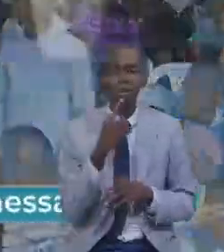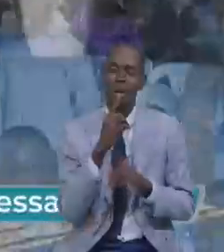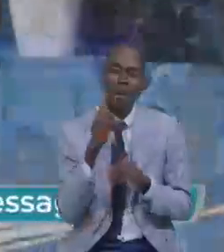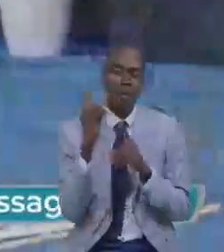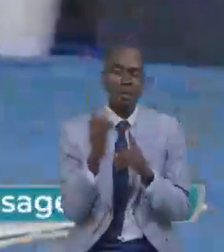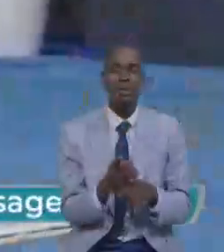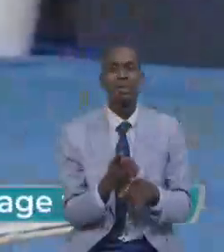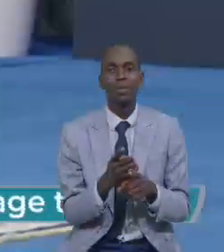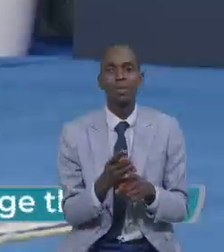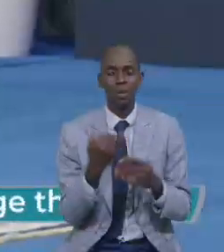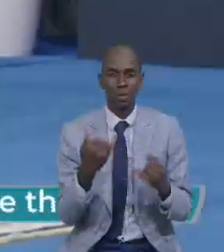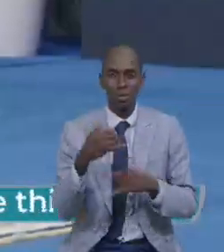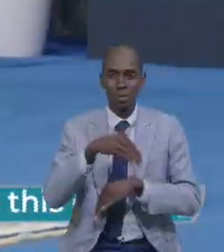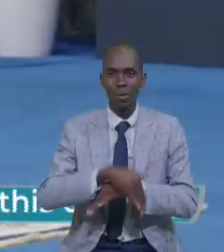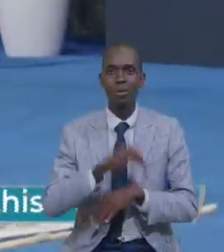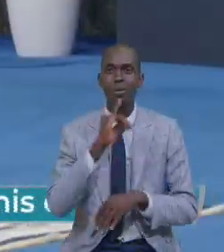Tonight is your night.